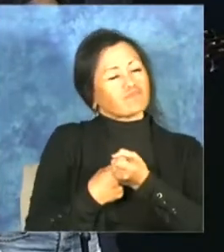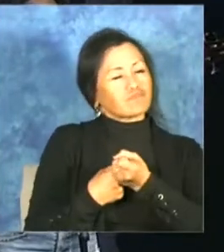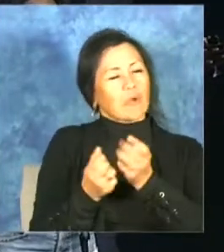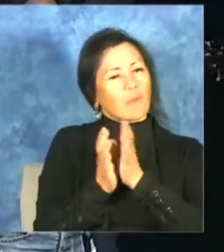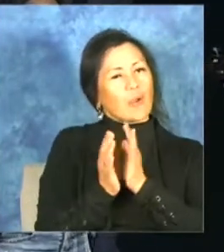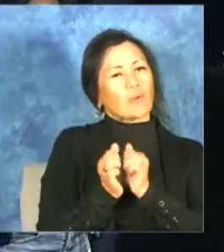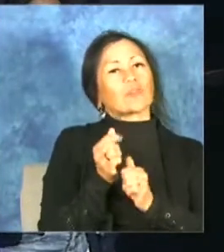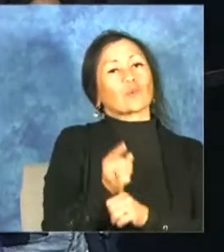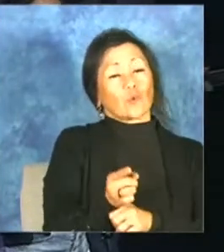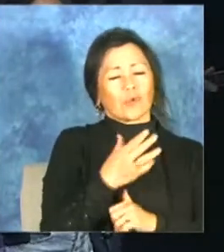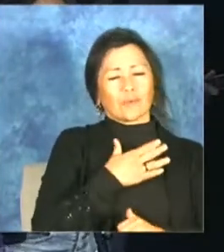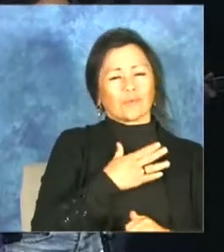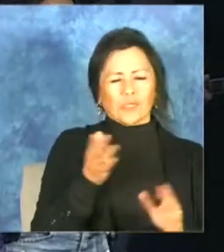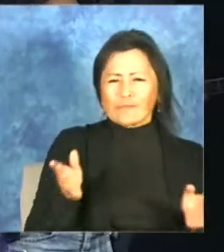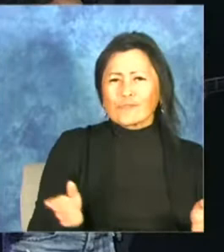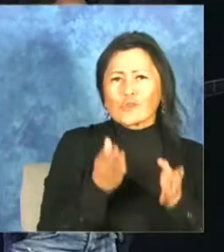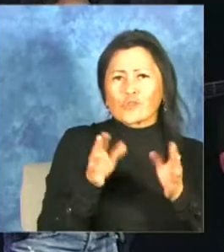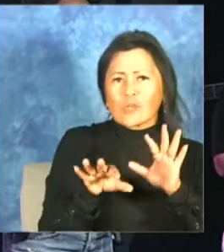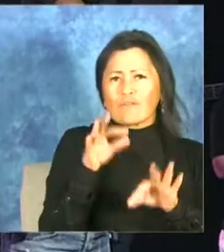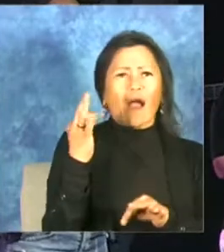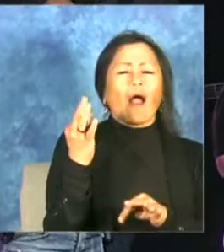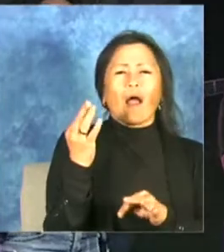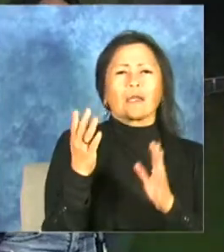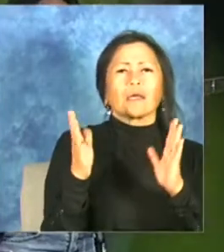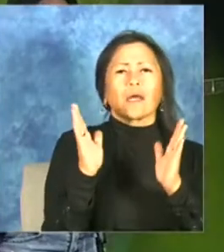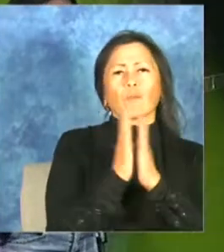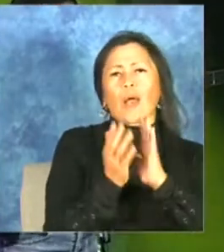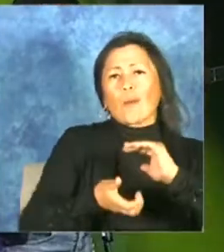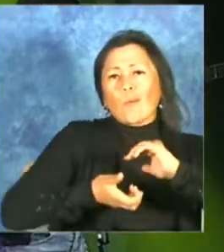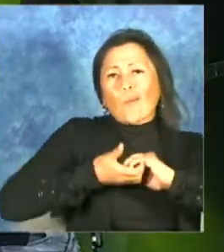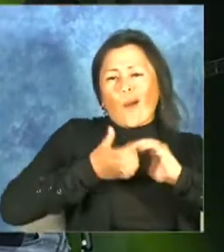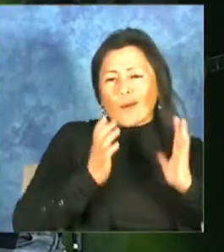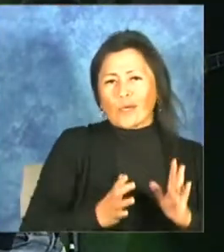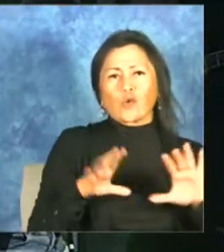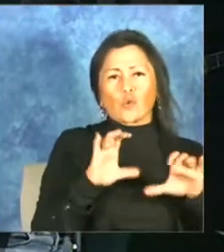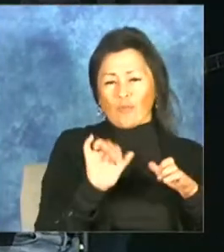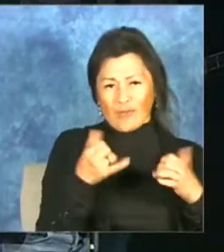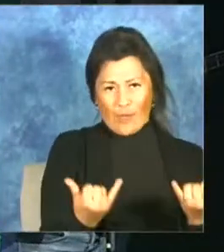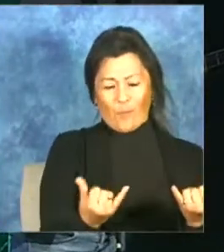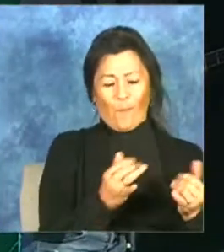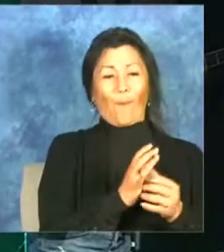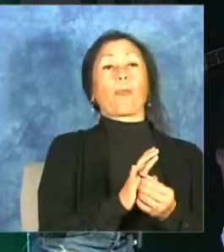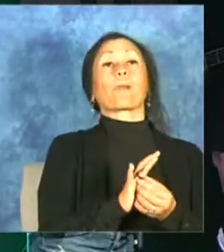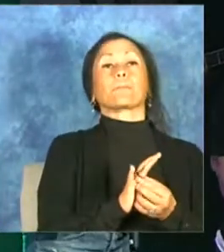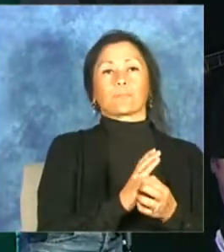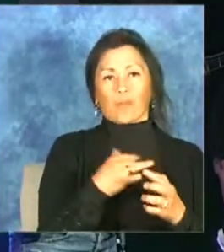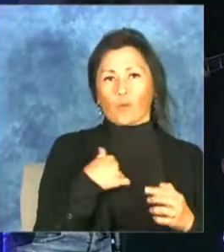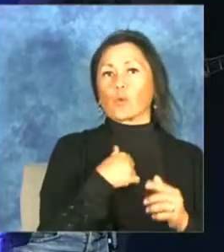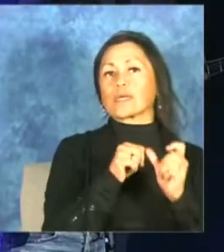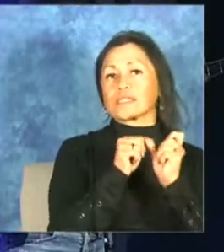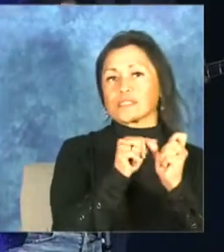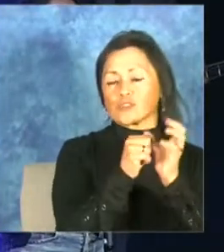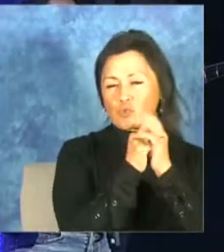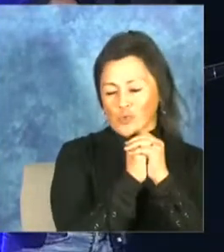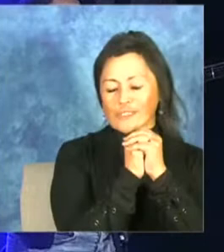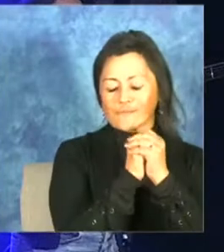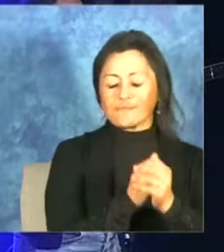prayer to God with you, we just encourage you to find one of those prayer partners and do that at this time. And we'll continue to worship.